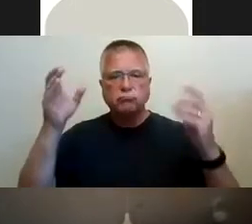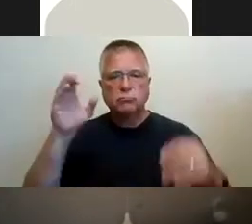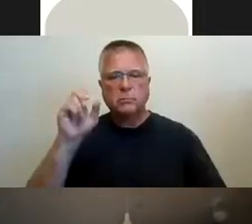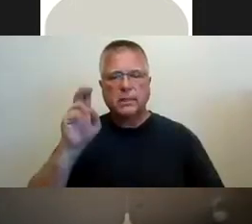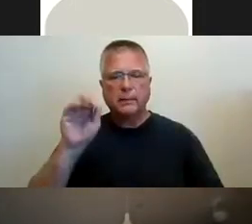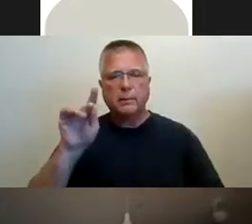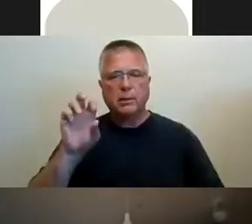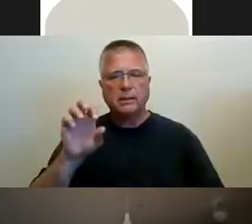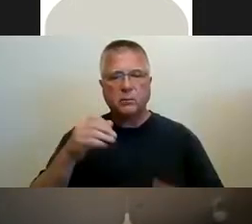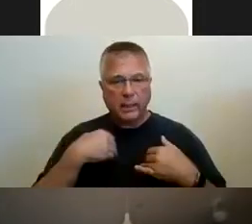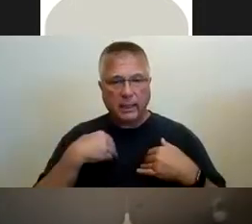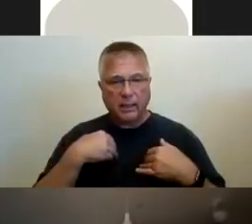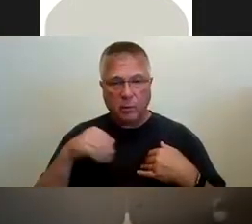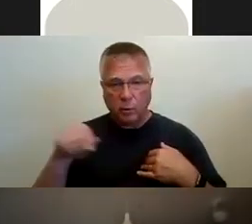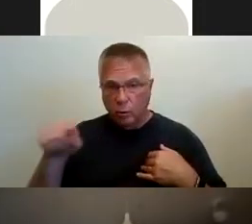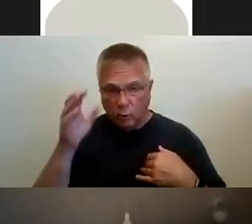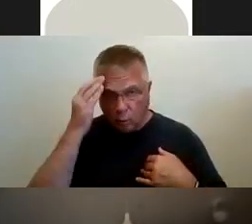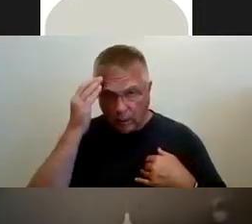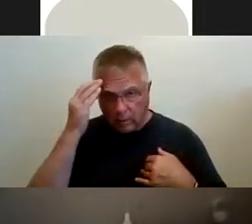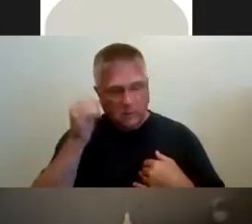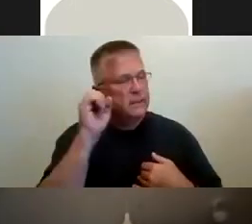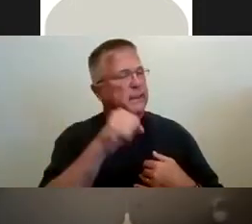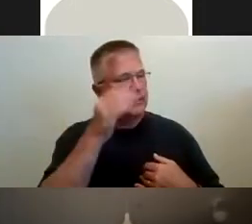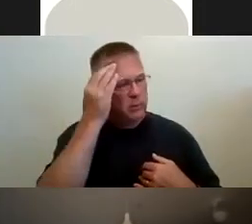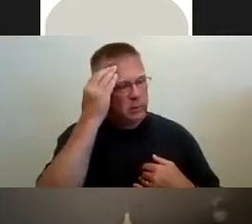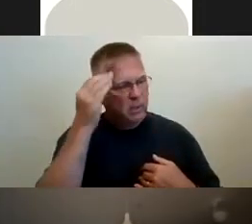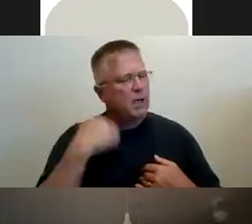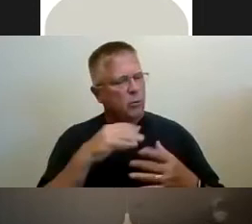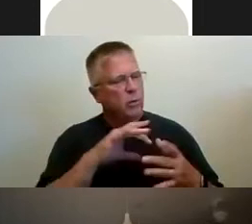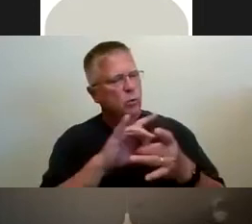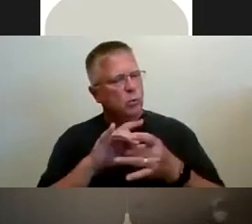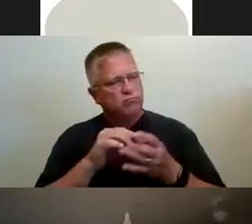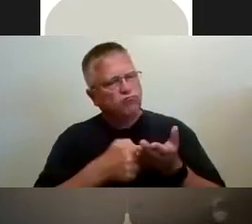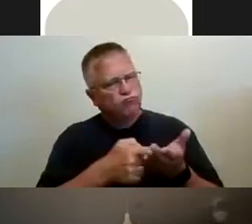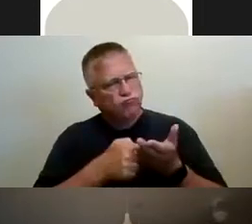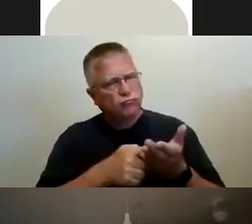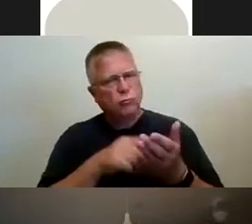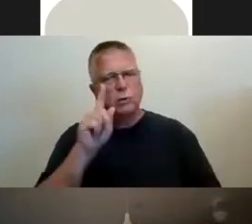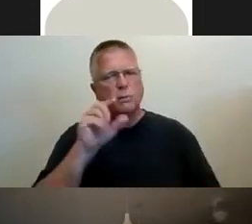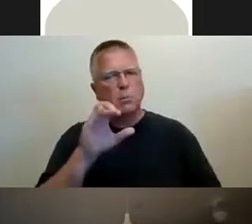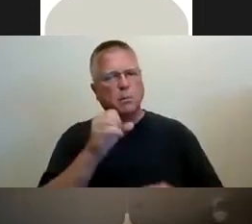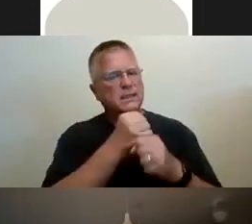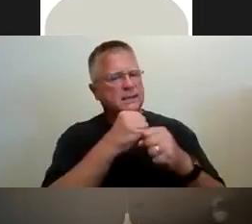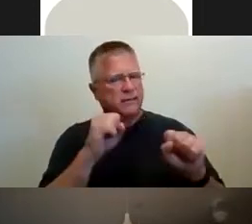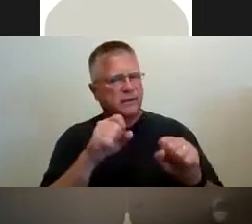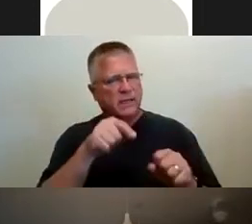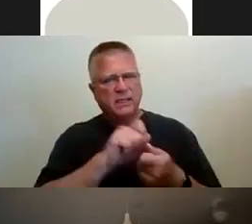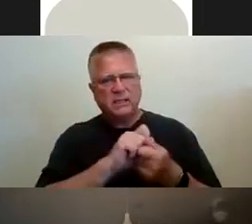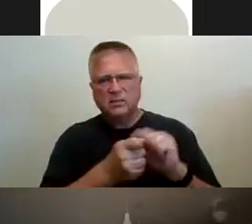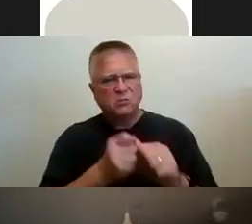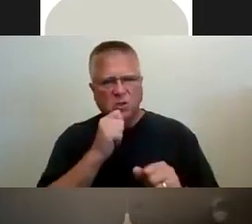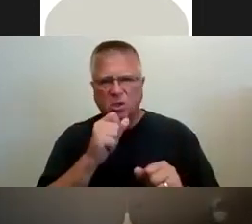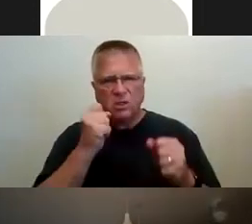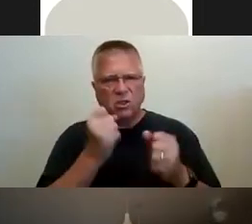this? Yeah, we are aware, and we do coordinate with public safety. So these changes wouldn't result in any